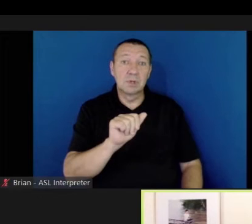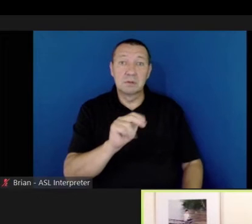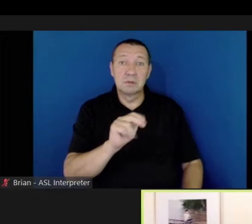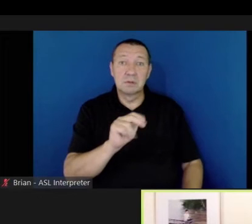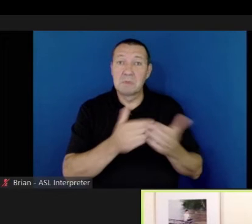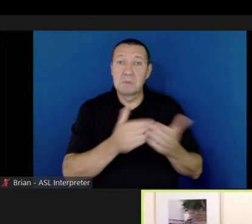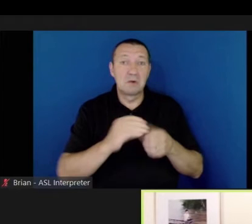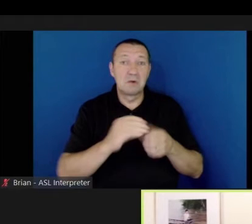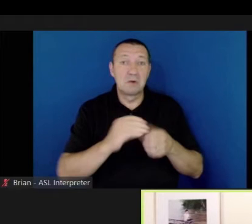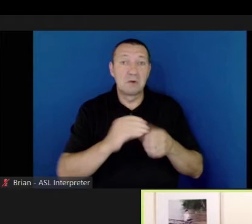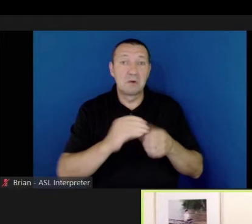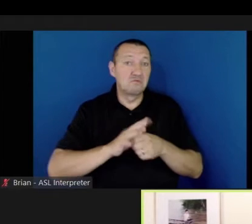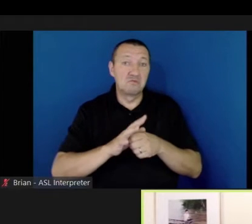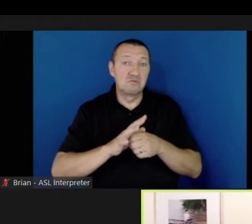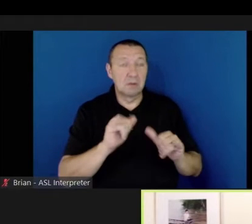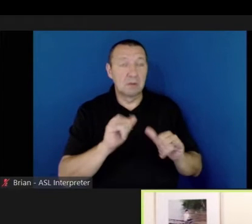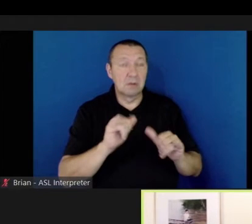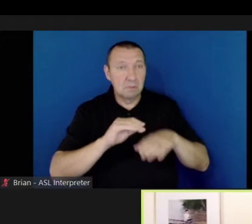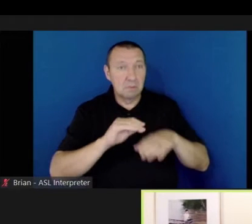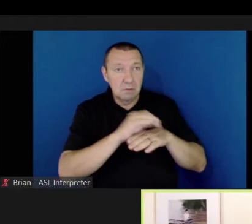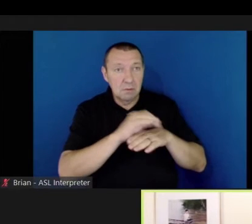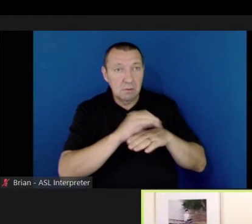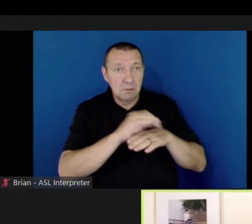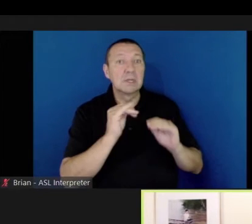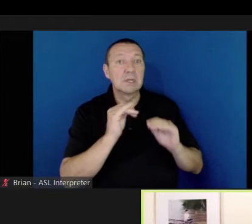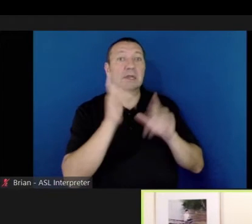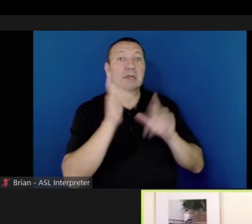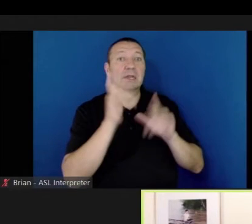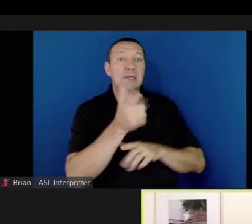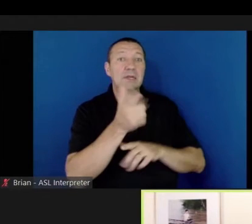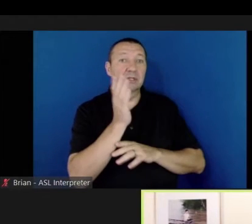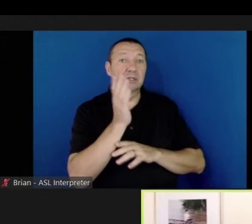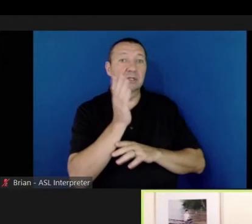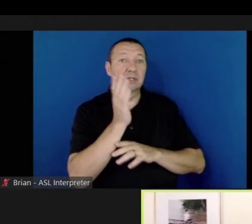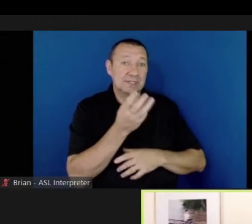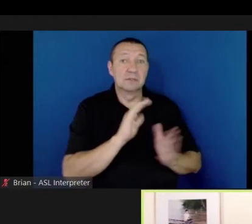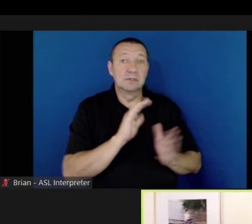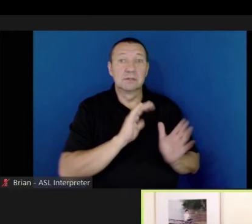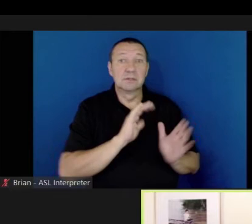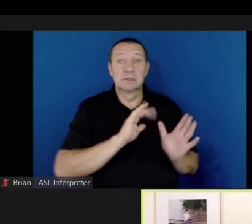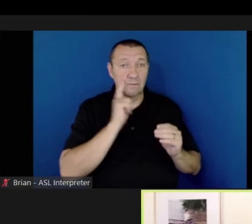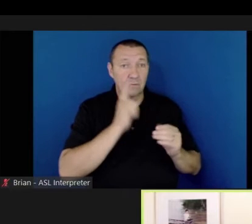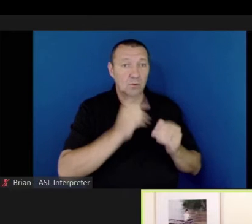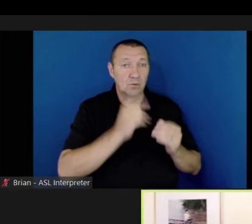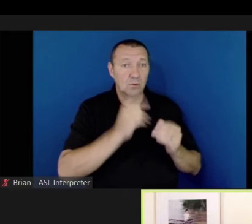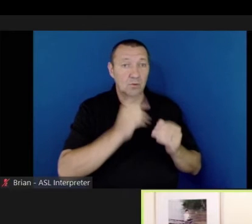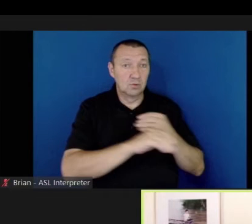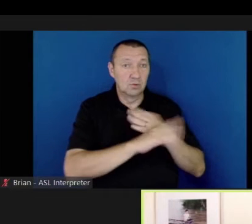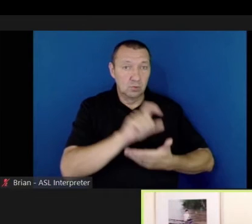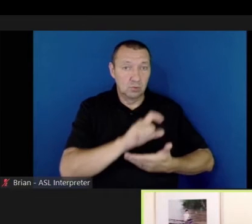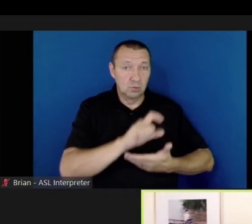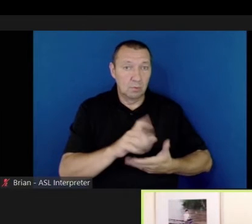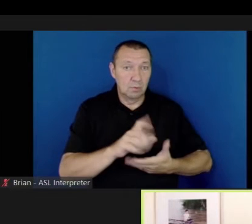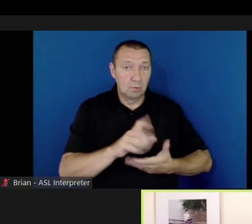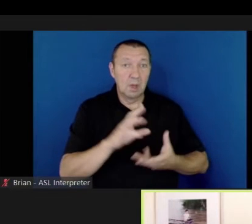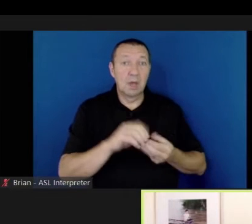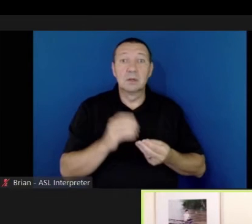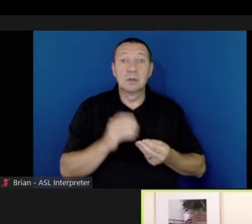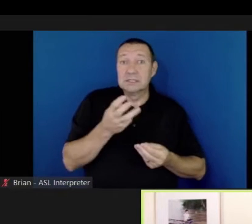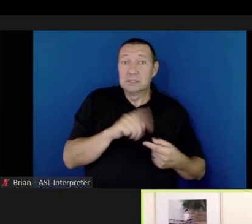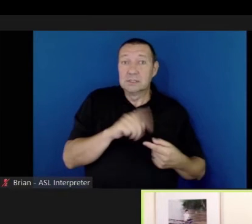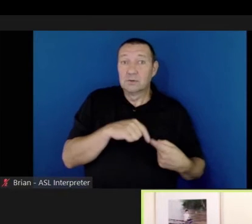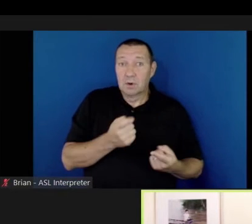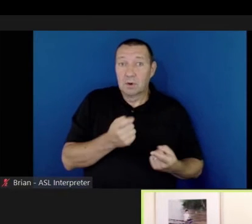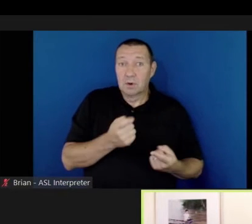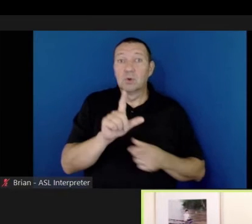provided over Zoom to 6 residents, with 17 lectures delivered so far, and over 20 more scheduled throughout this year and